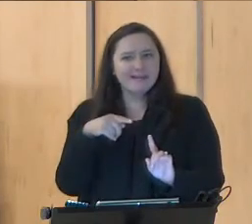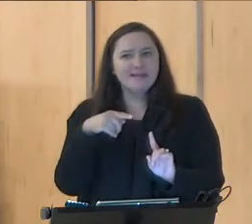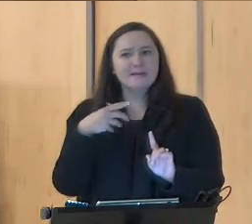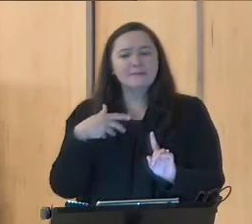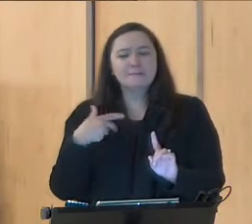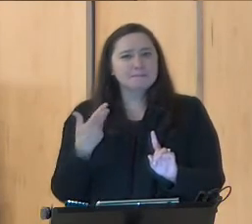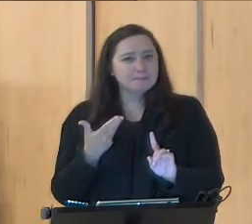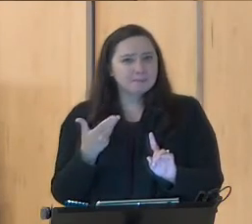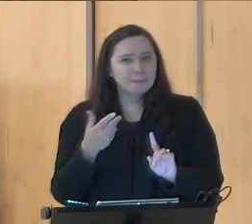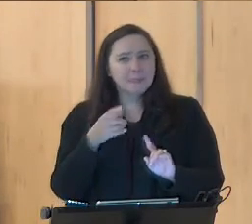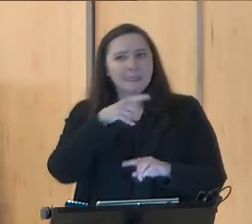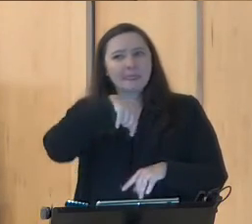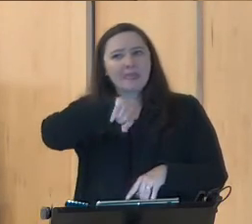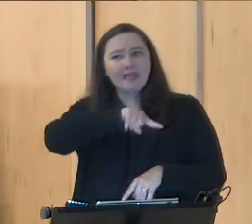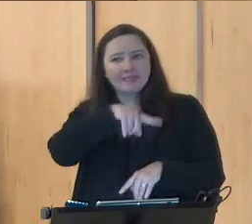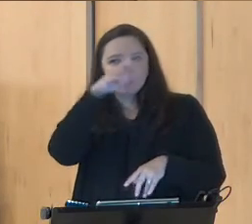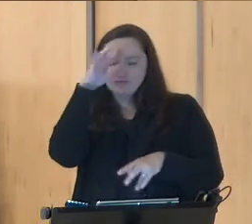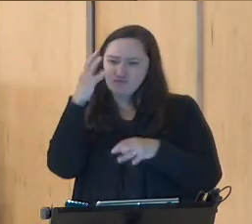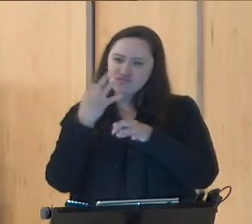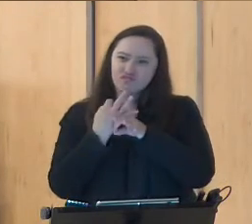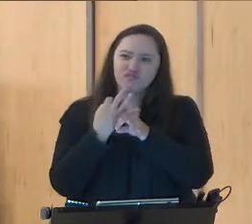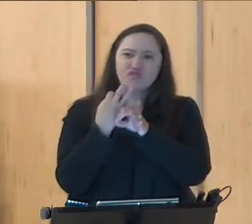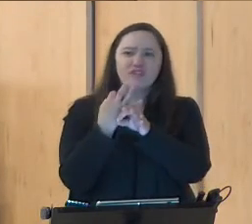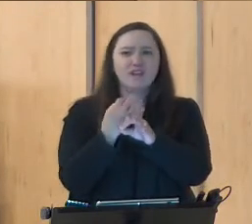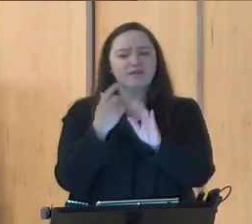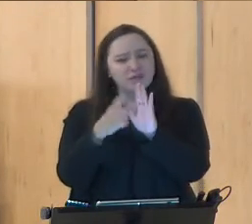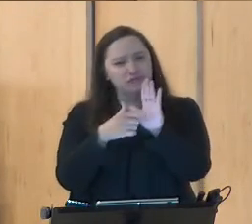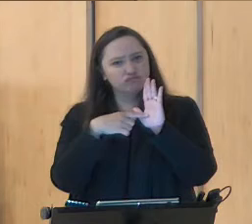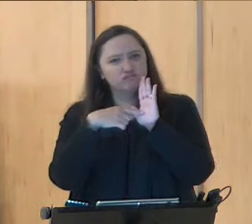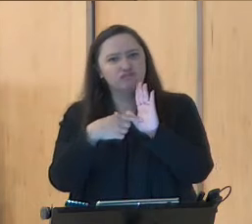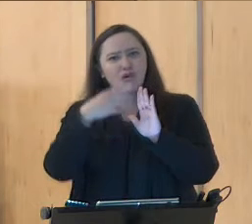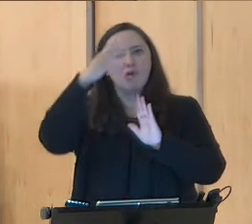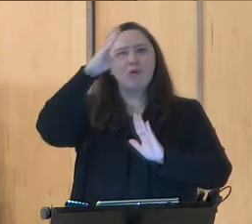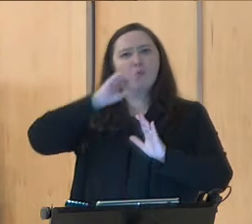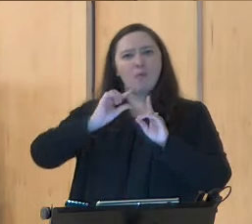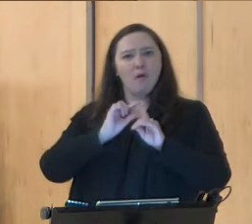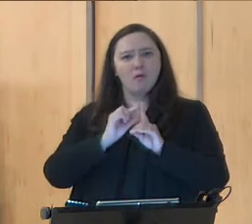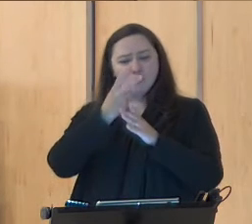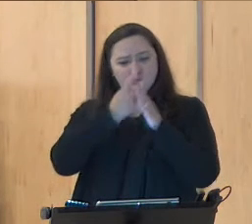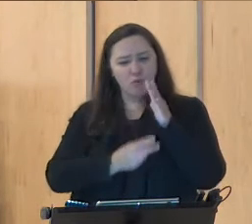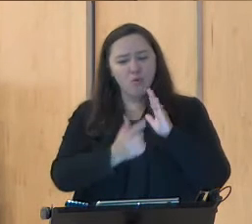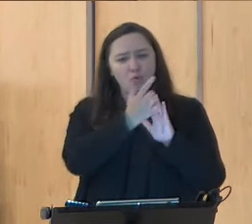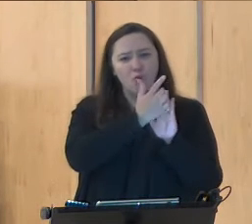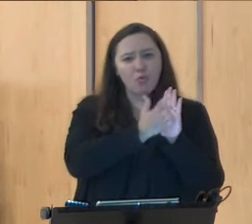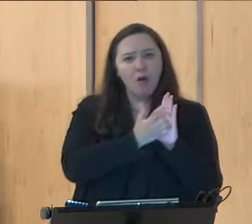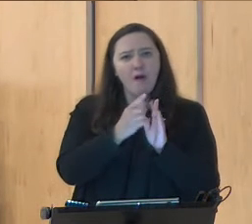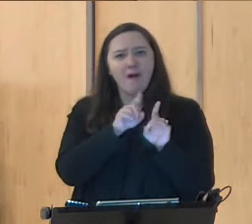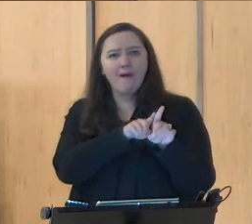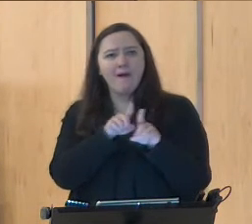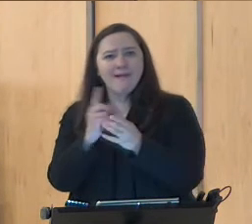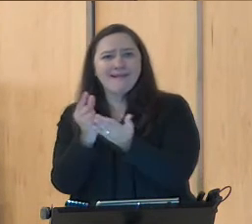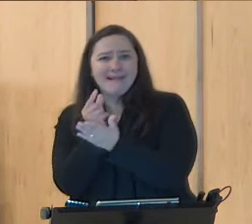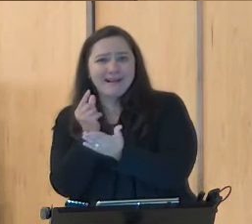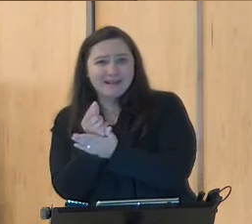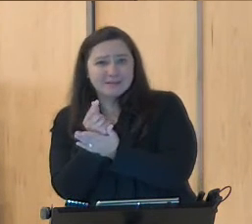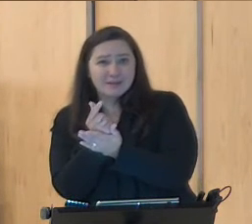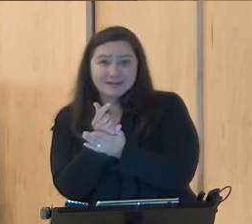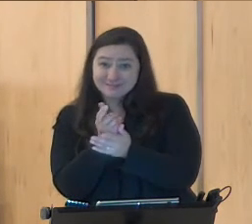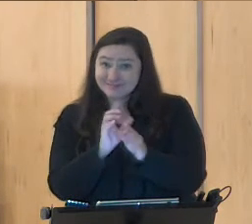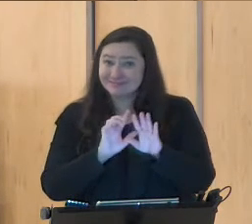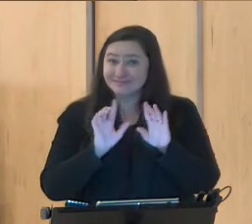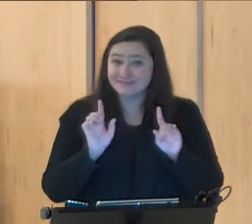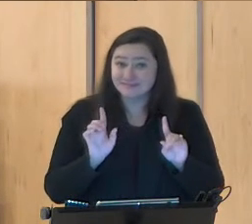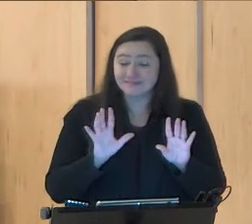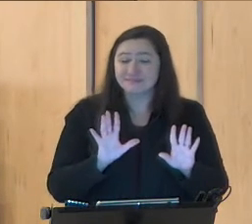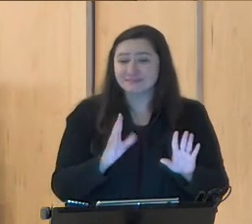that they be faithful in presenting God's word, both law and gospel. However, Jesus